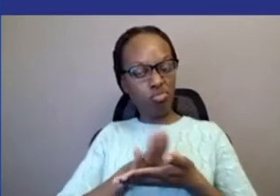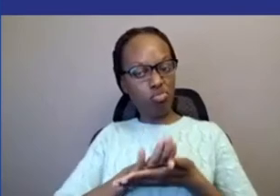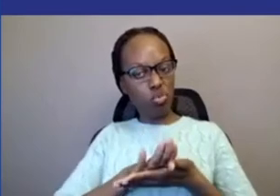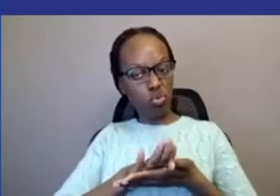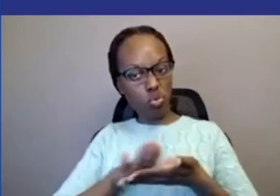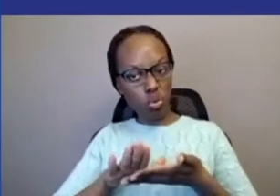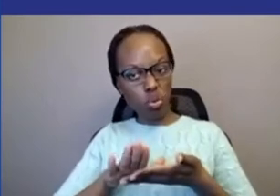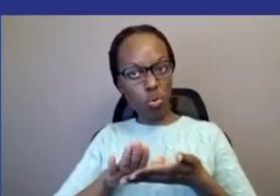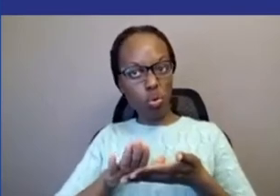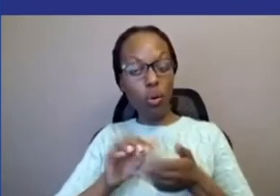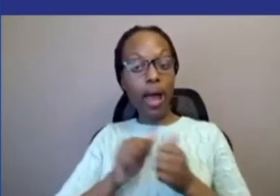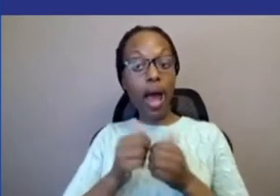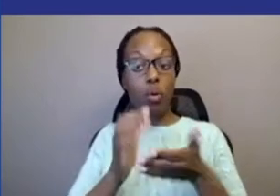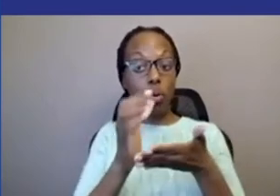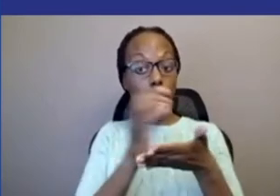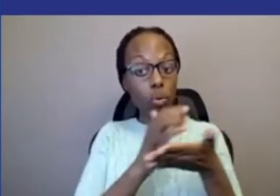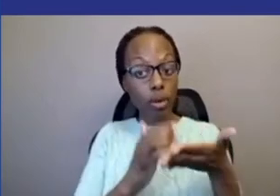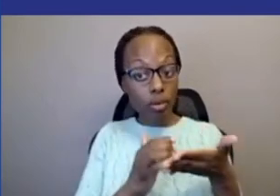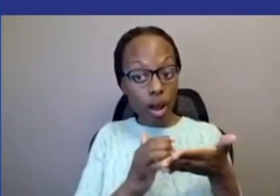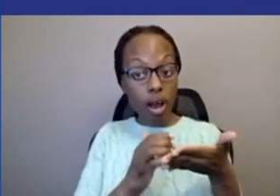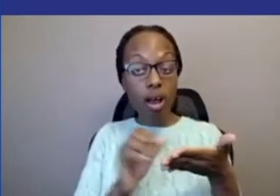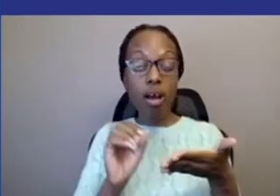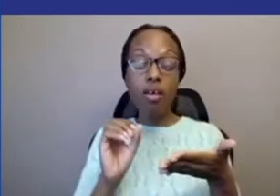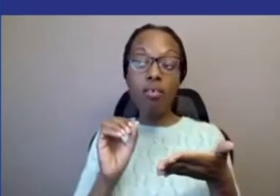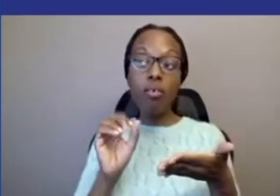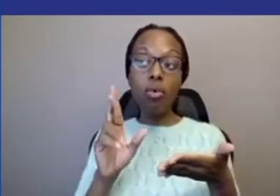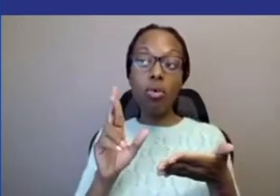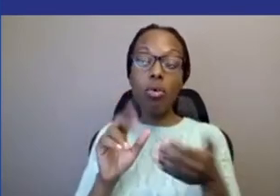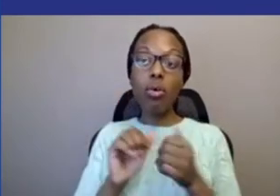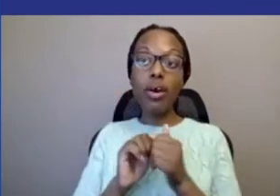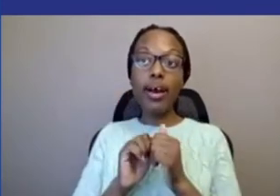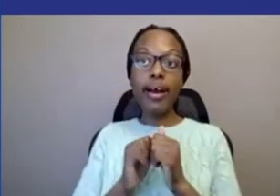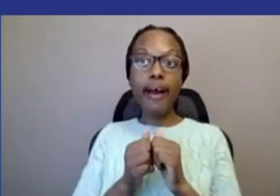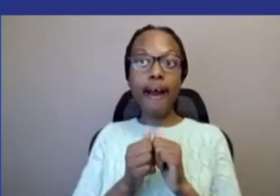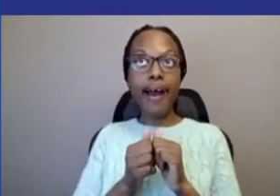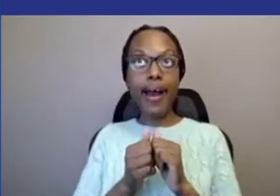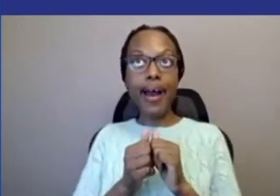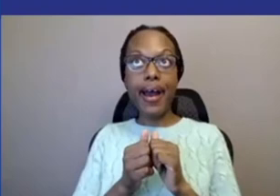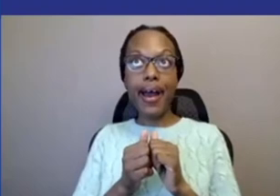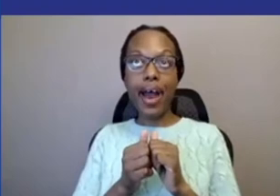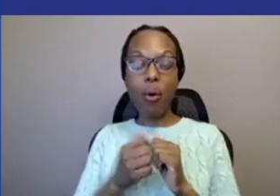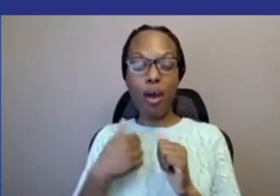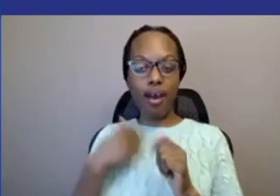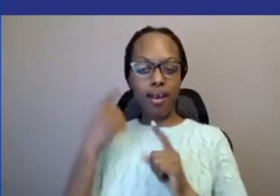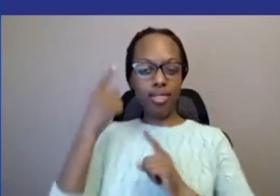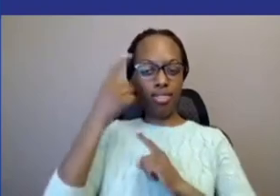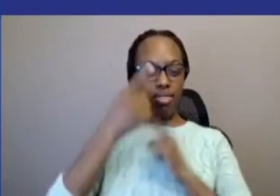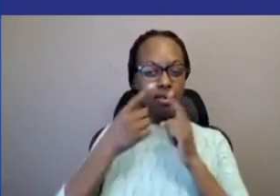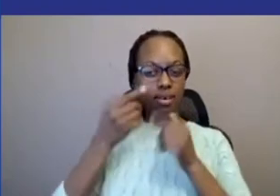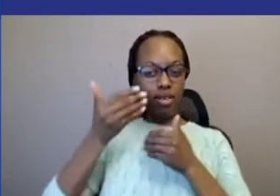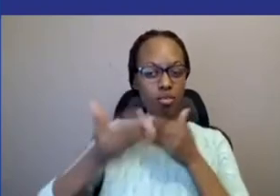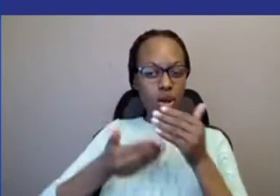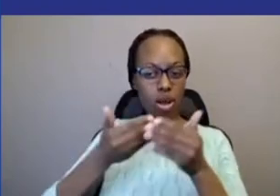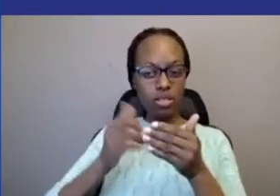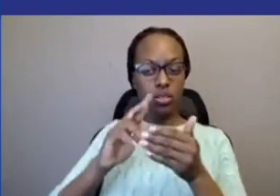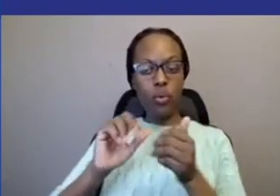it's either choreographed or with the way that it's thought out or set